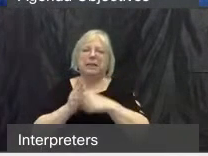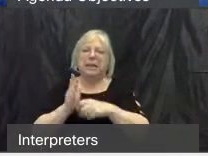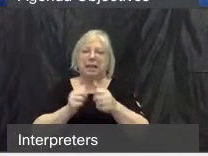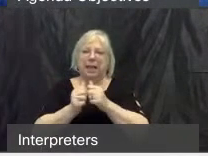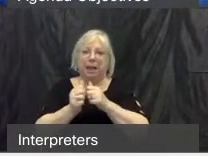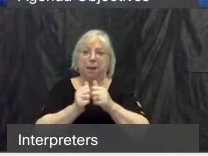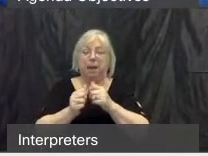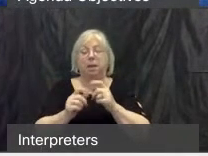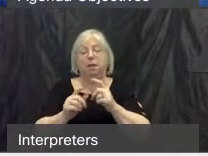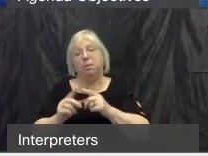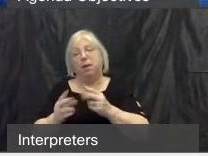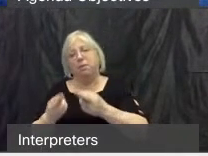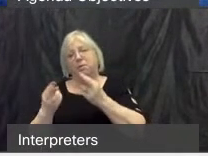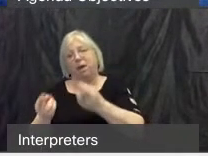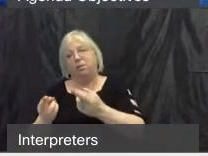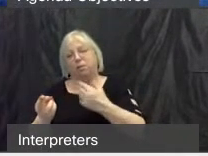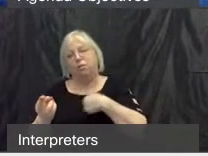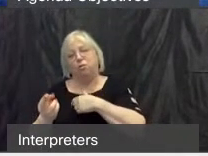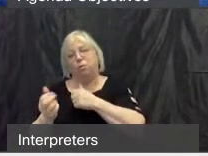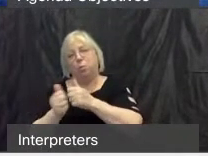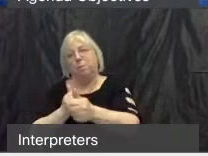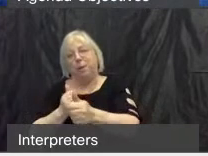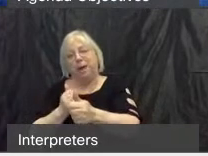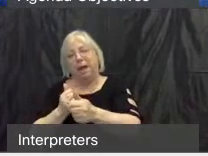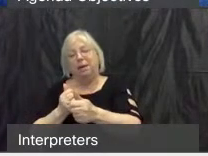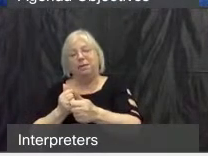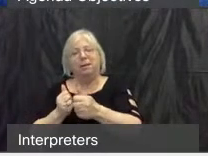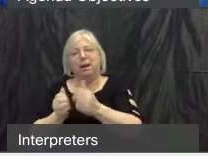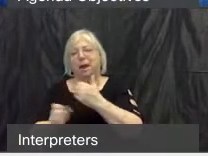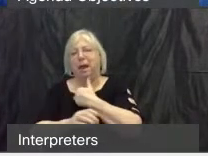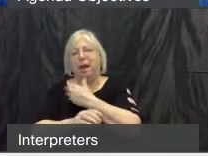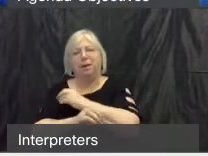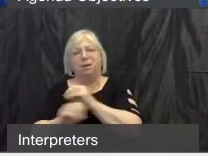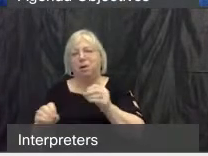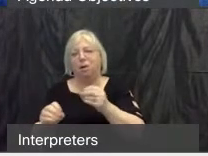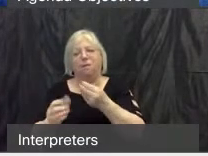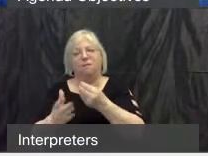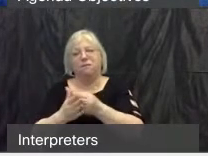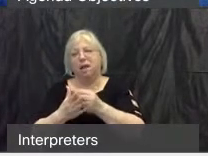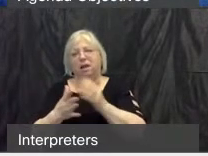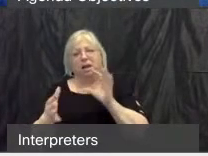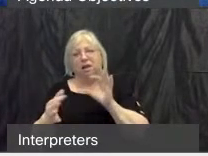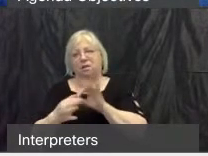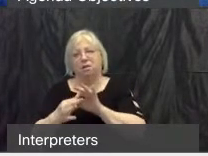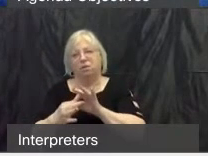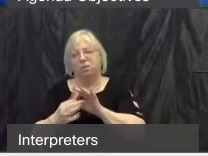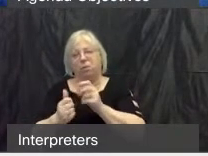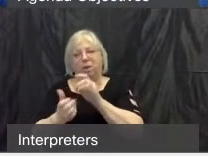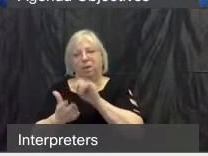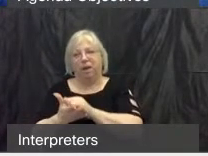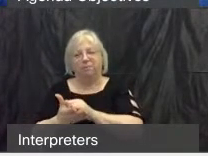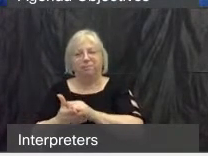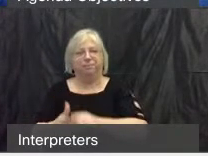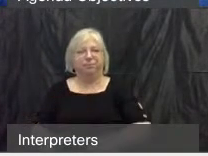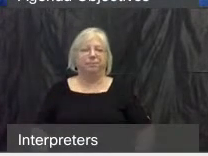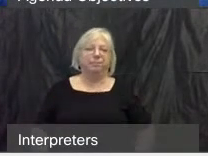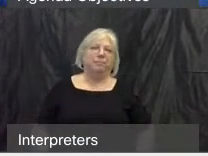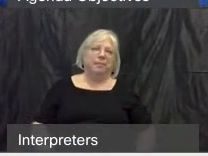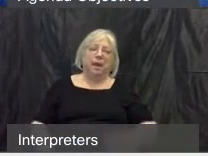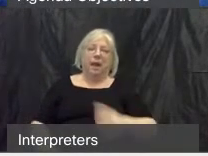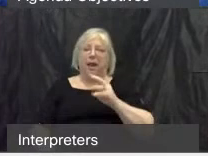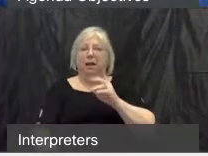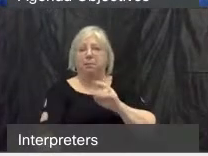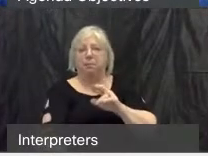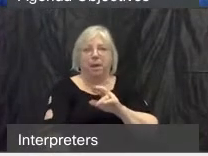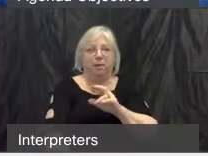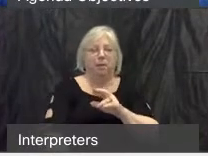that we passed had no commitment, no legal authority over any funding streams we had within the city. And Mayor, I want to